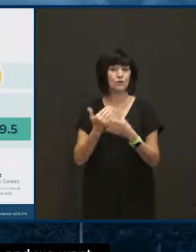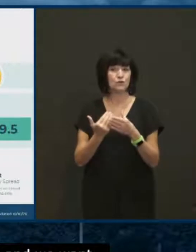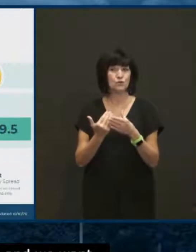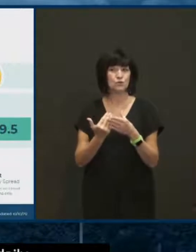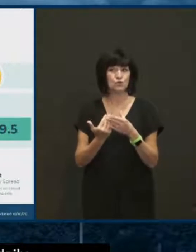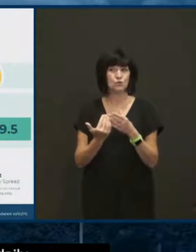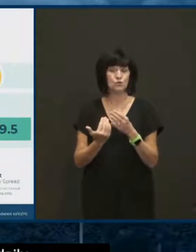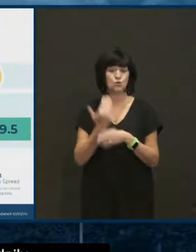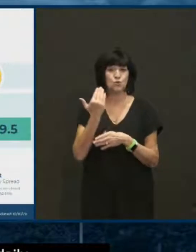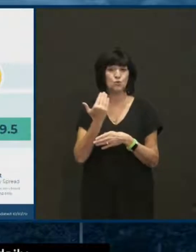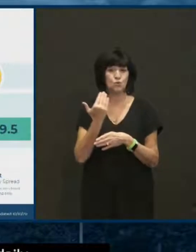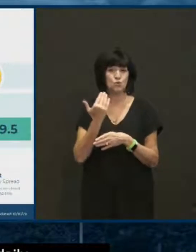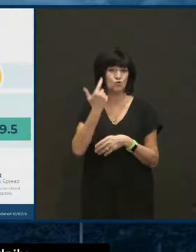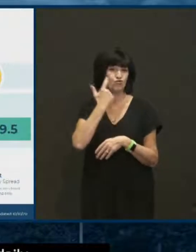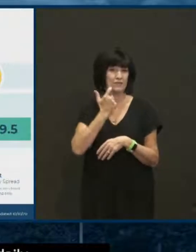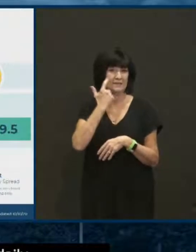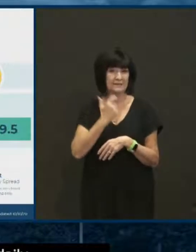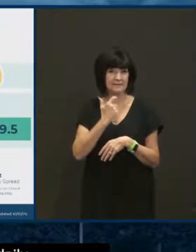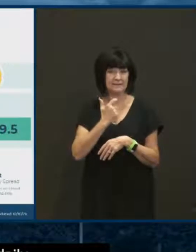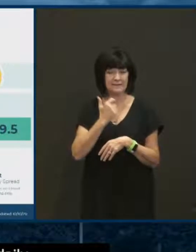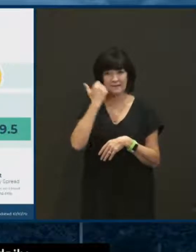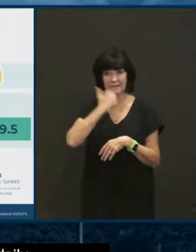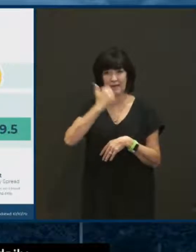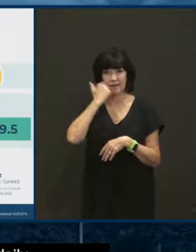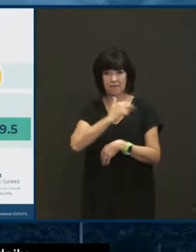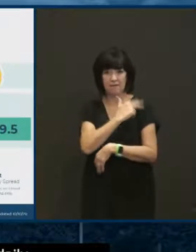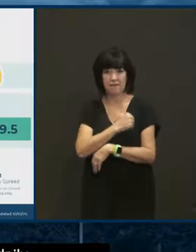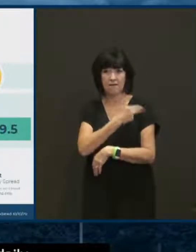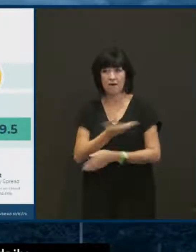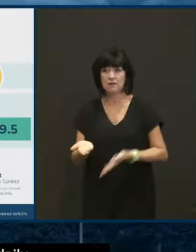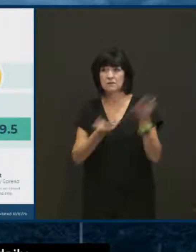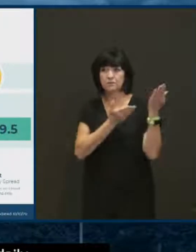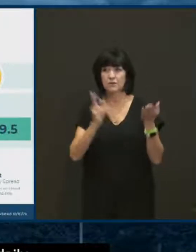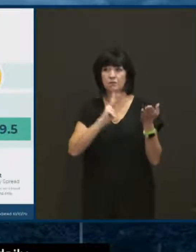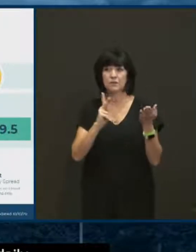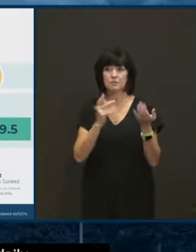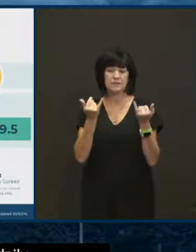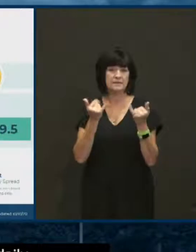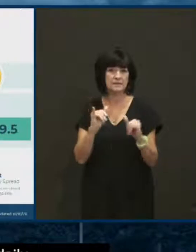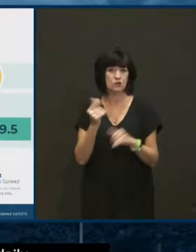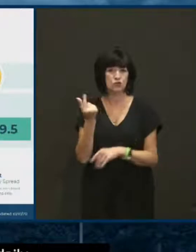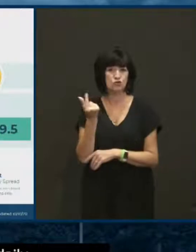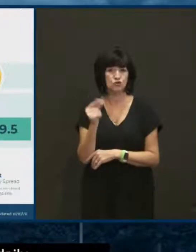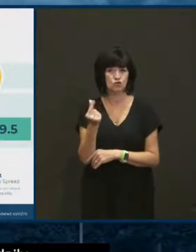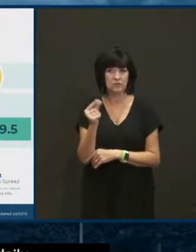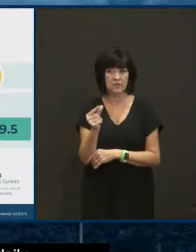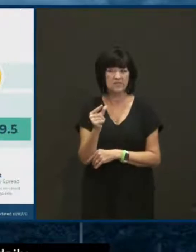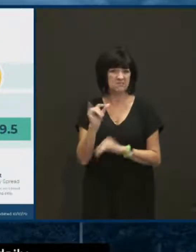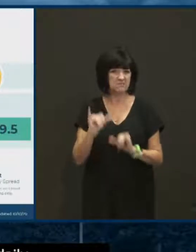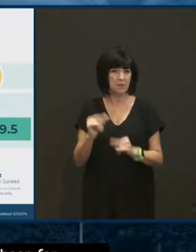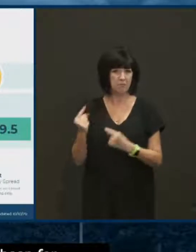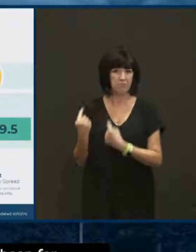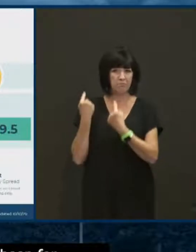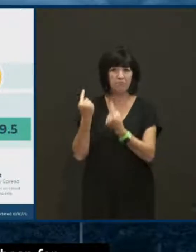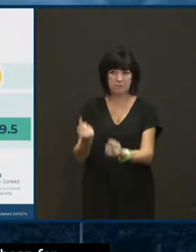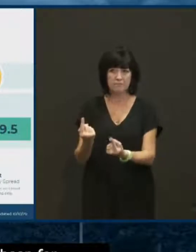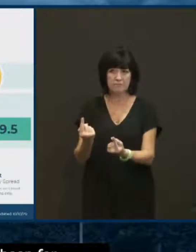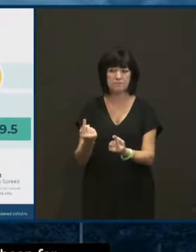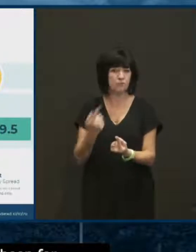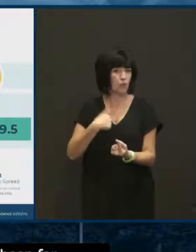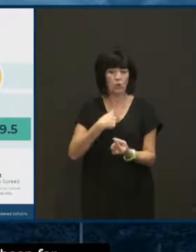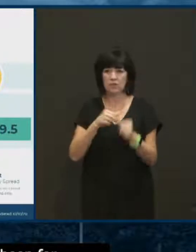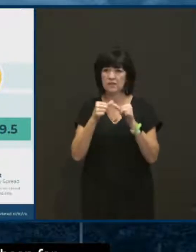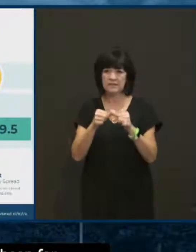green category, as it's been for some time. So we'll continue to look at these three criteria, and I know